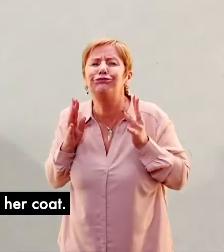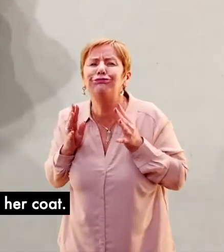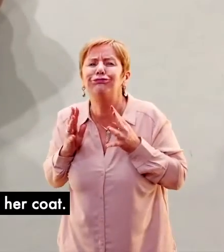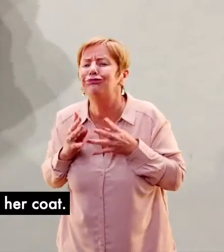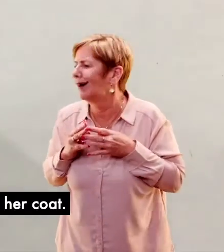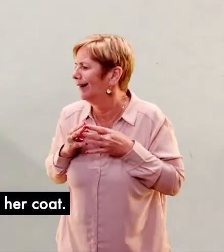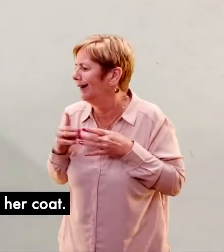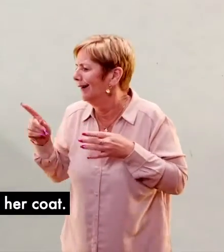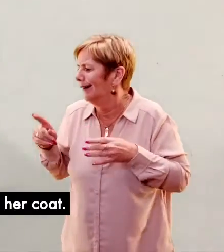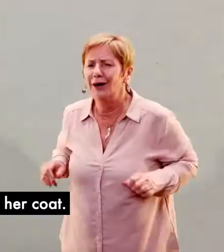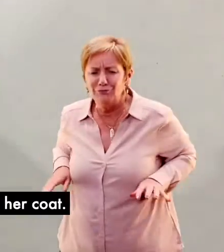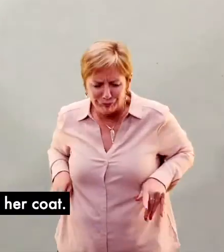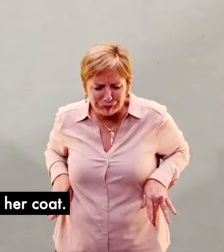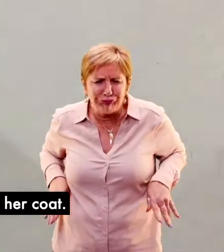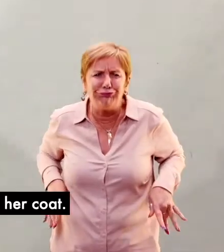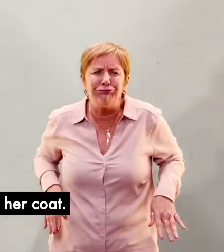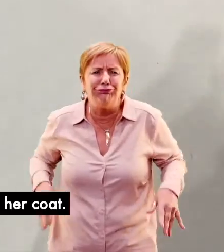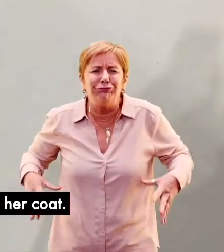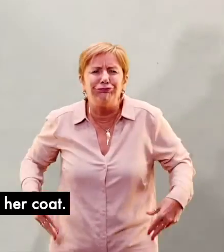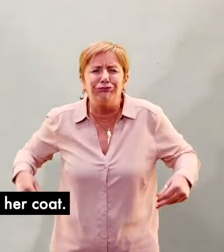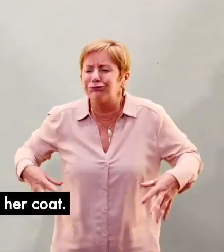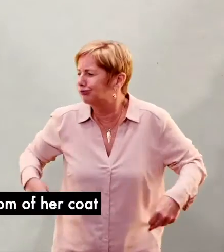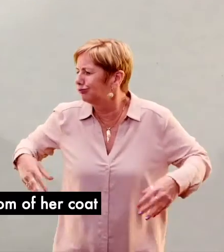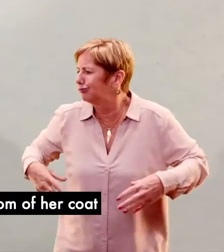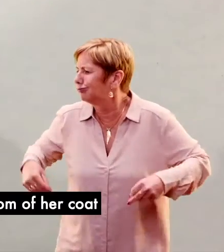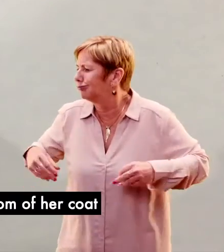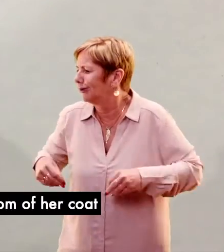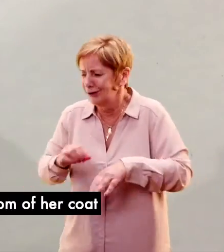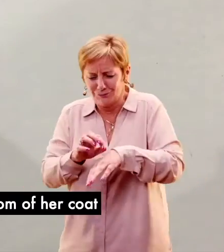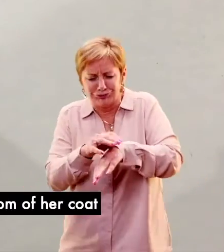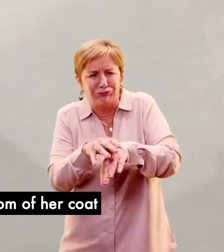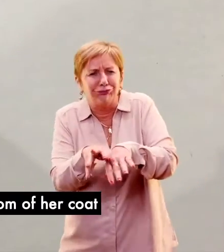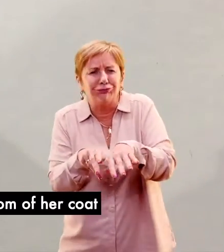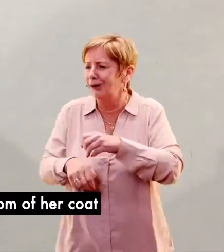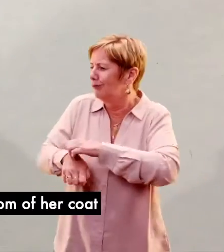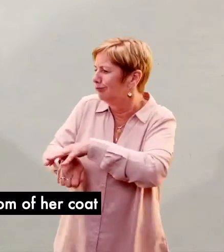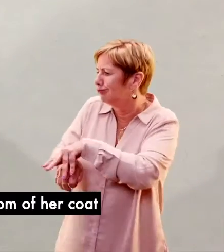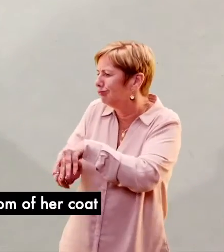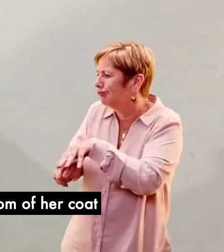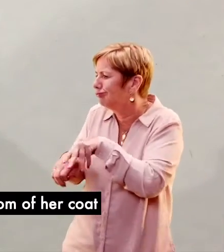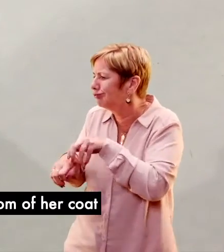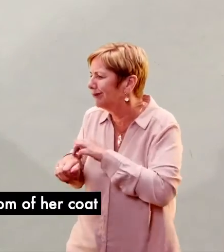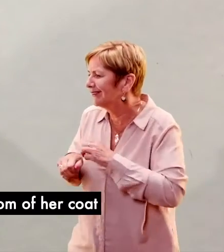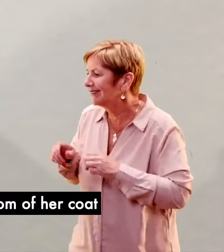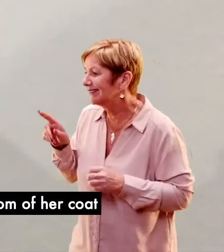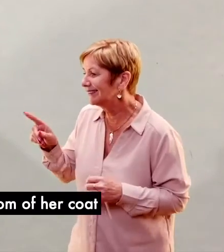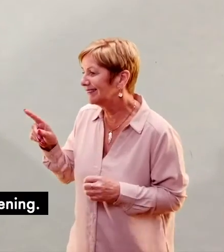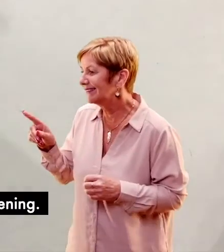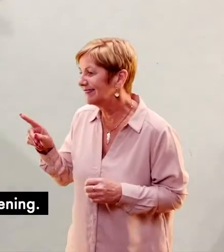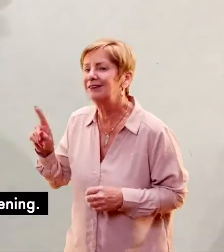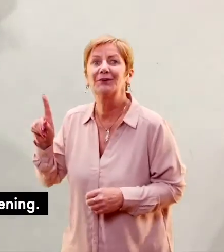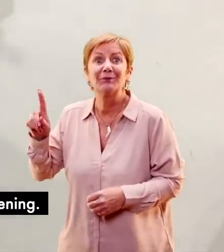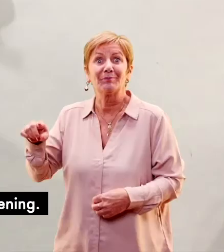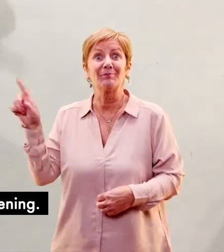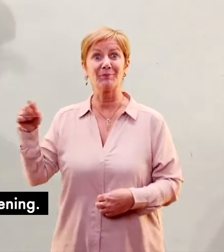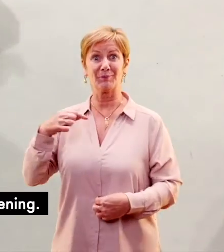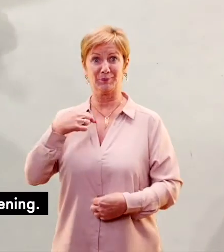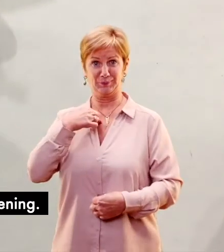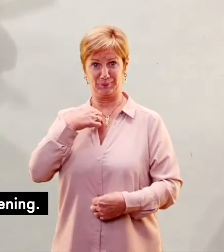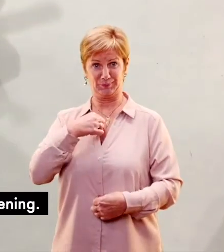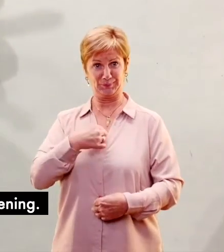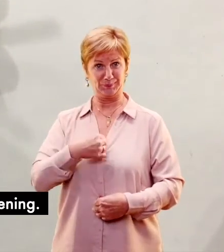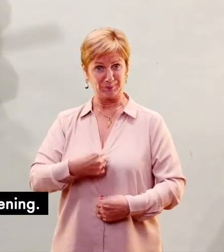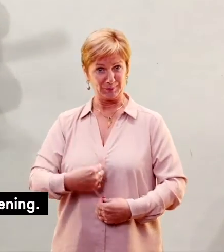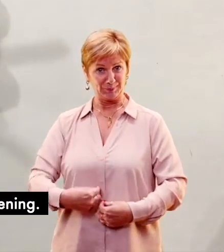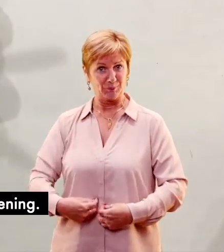Now let's add a zip and pockets to her coat. The zip is a line going down to the bottom of her coat, then add dashes